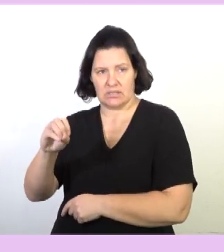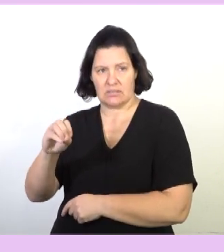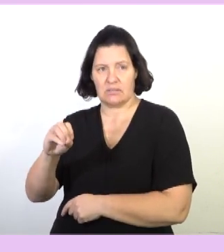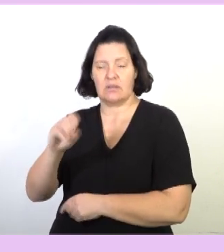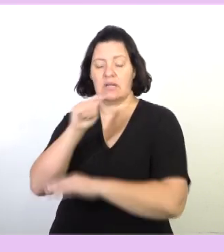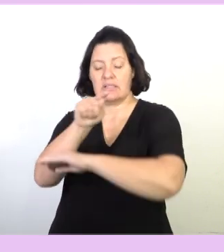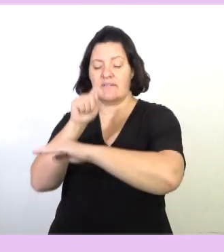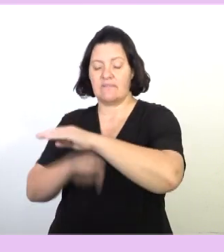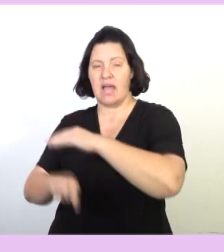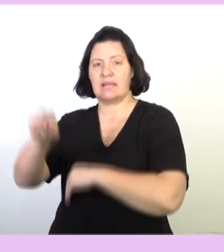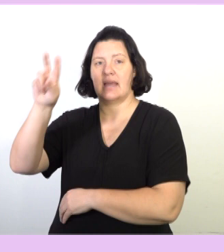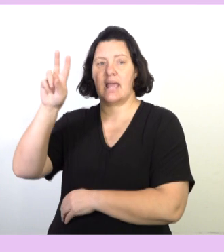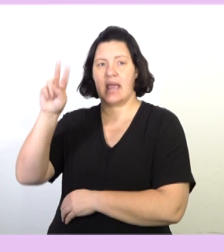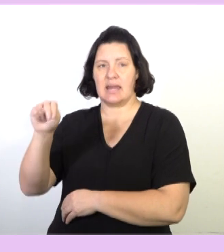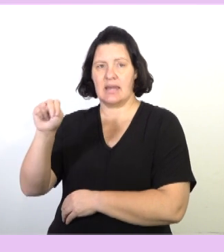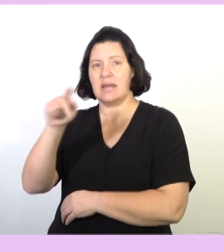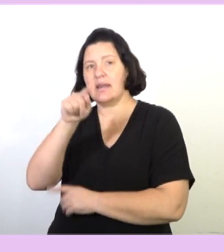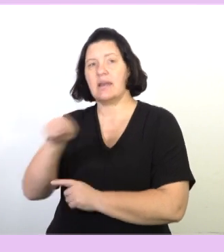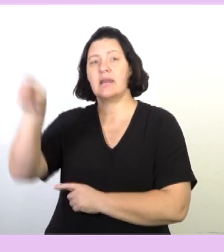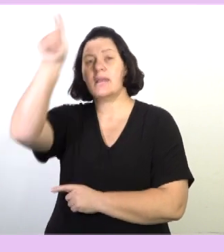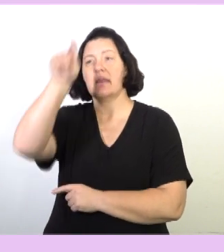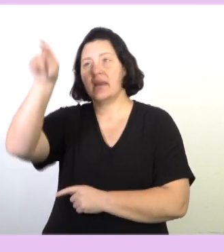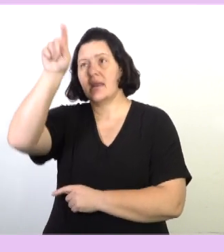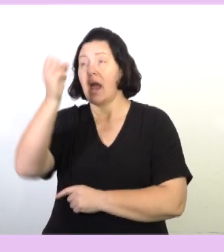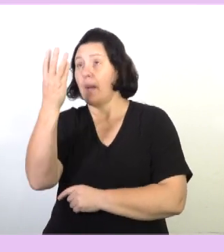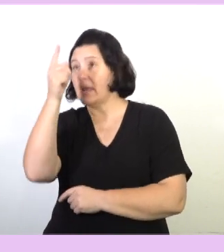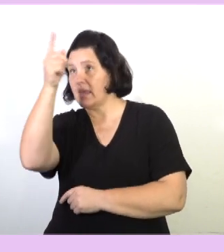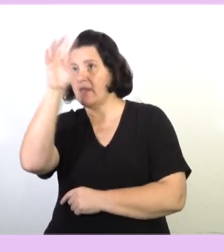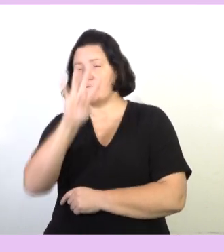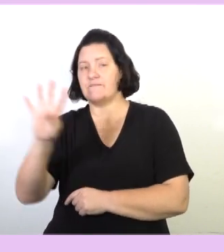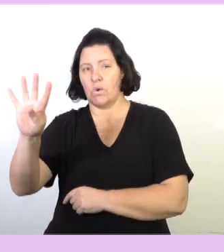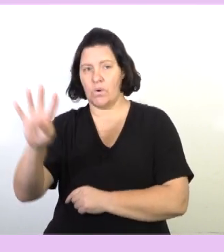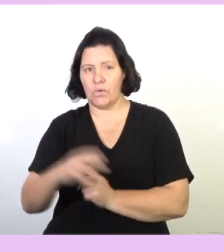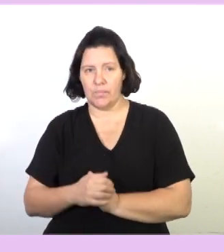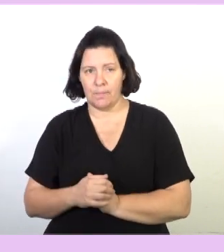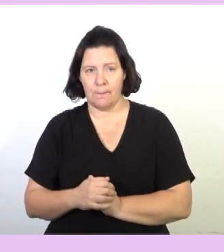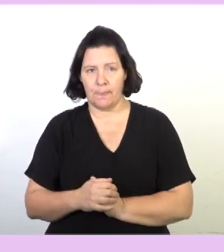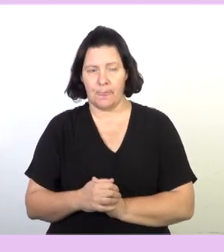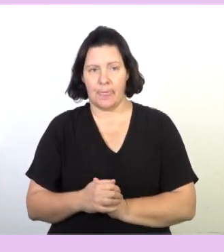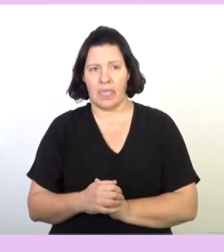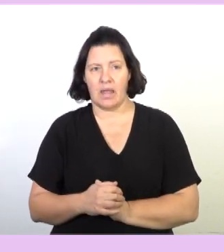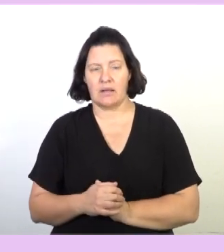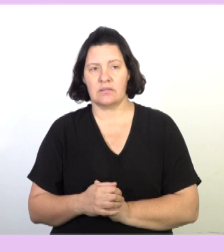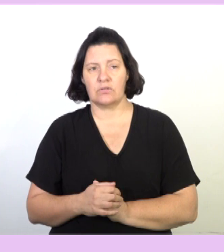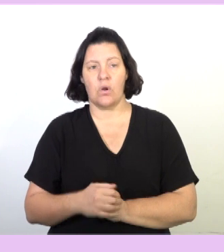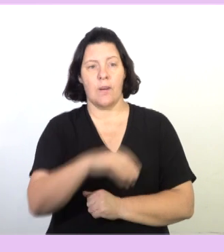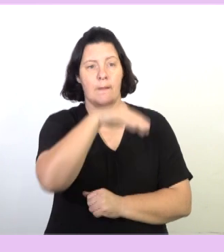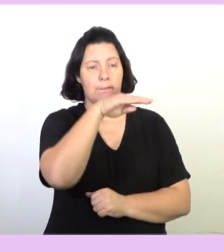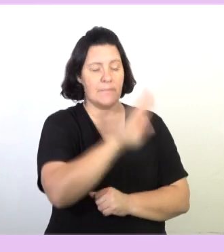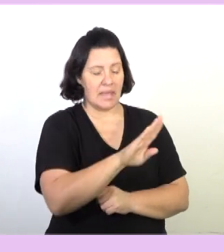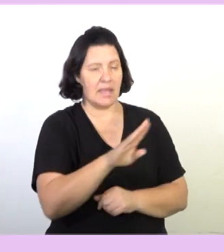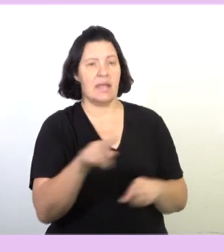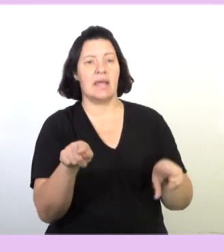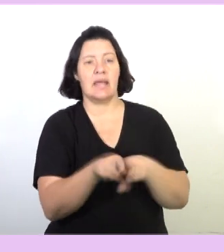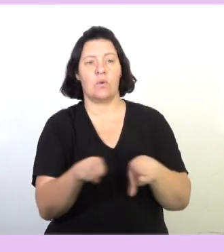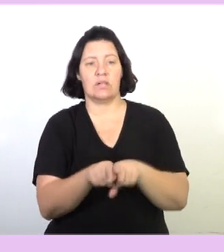1,200 divided by there. How many people will be traveling together in B? It will be 4 people. Then we